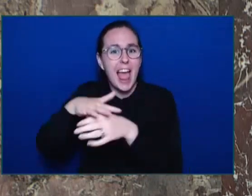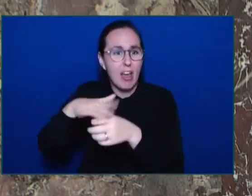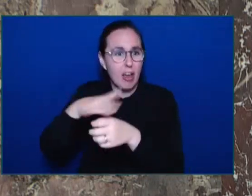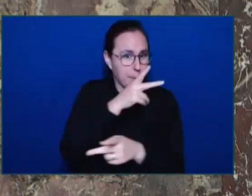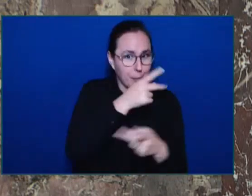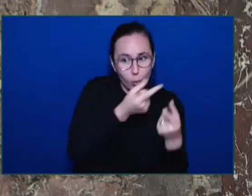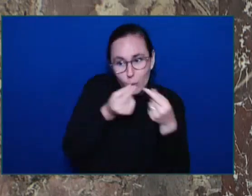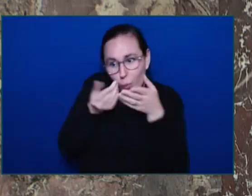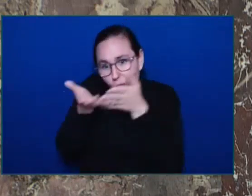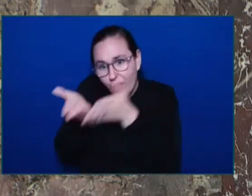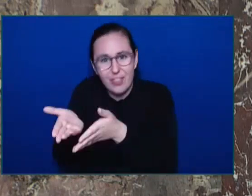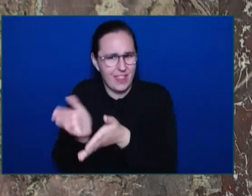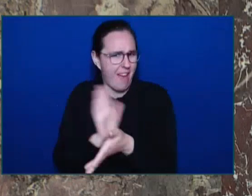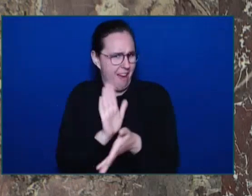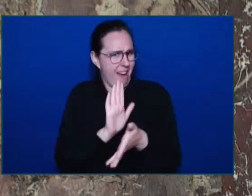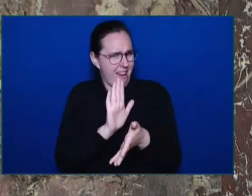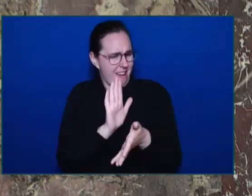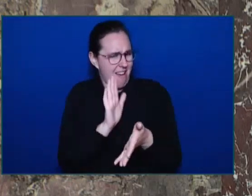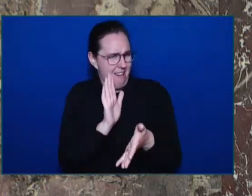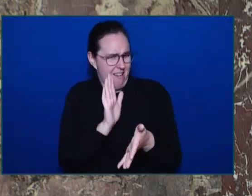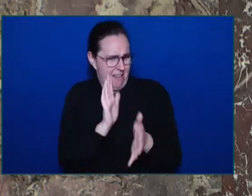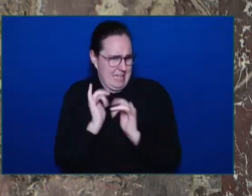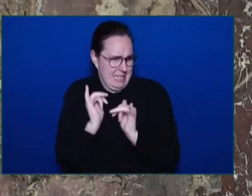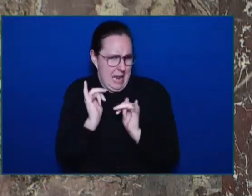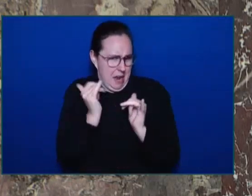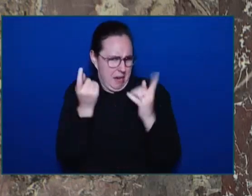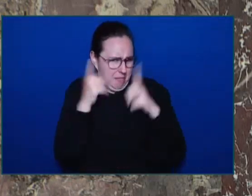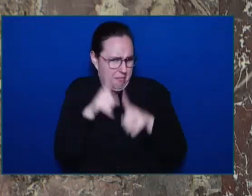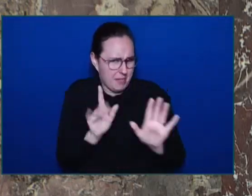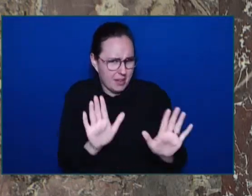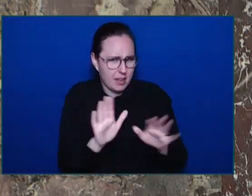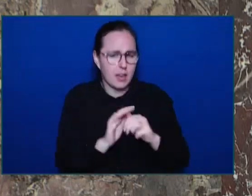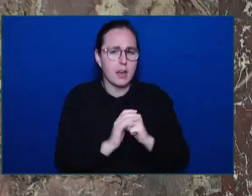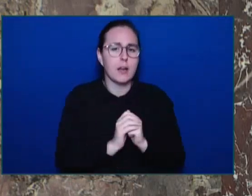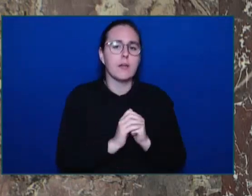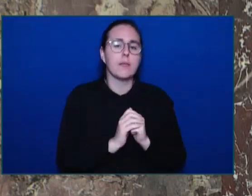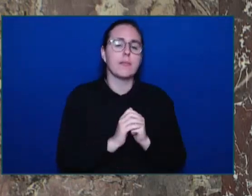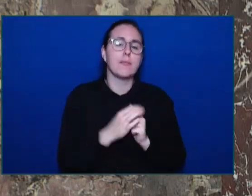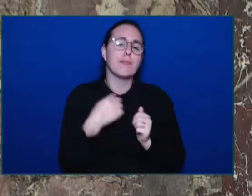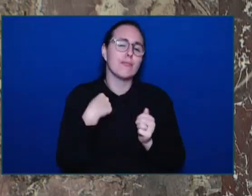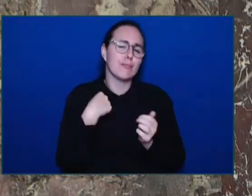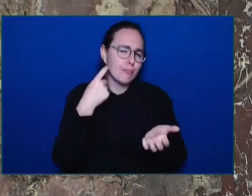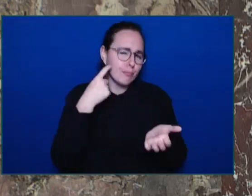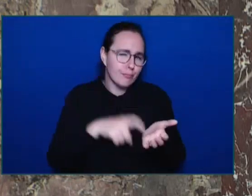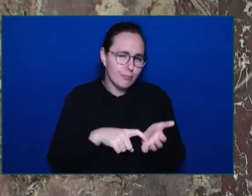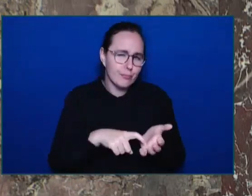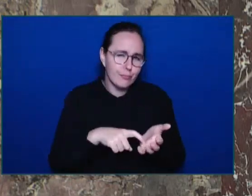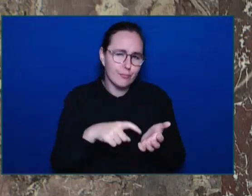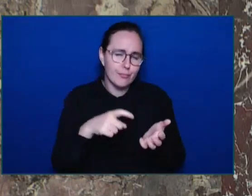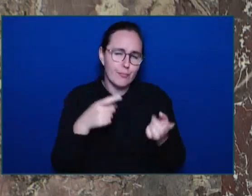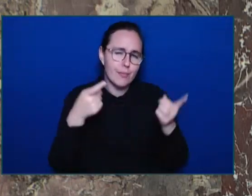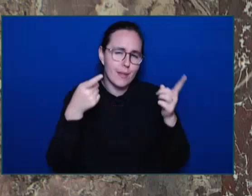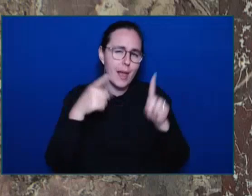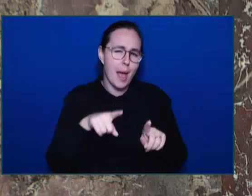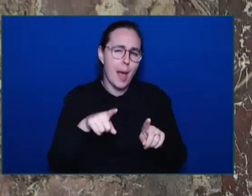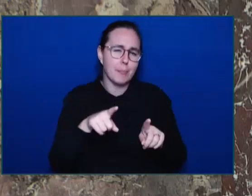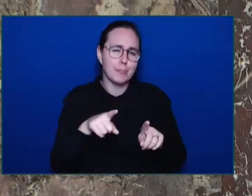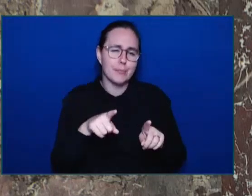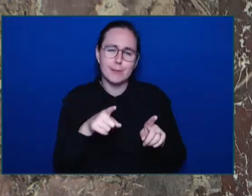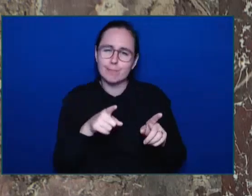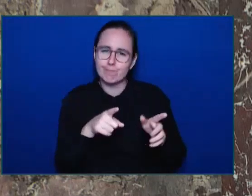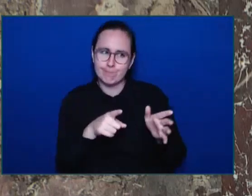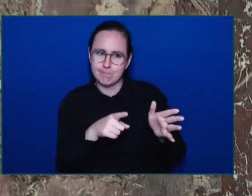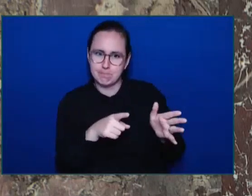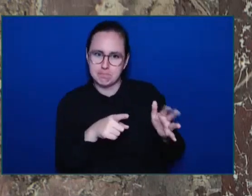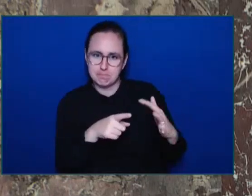during the session, is the members on the other side want to have it both ways. I don't know where they stand on this issue. You know, they voted